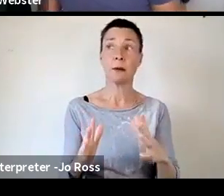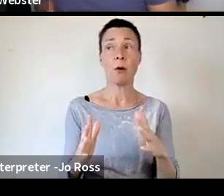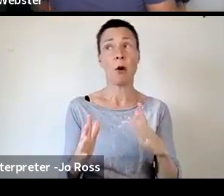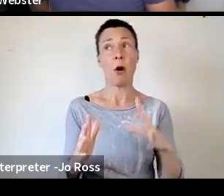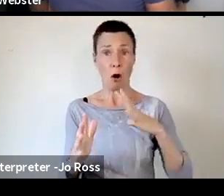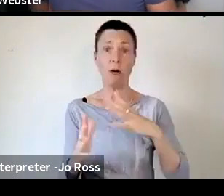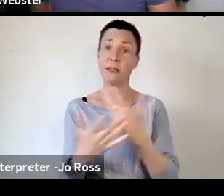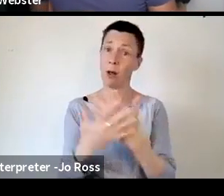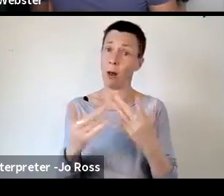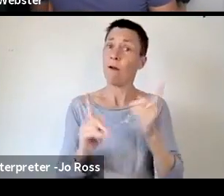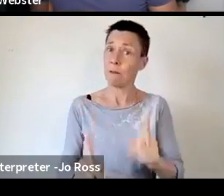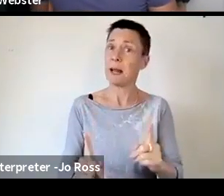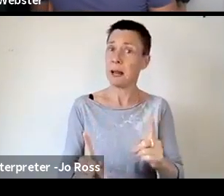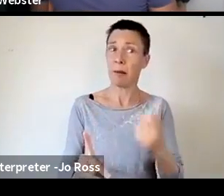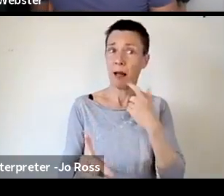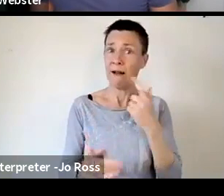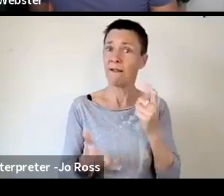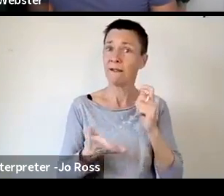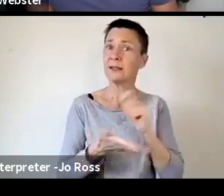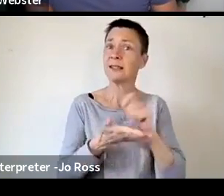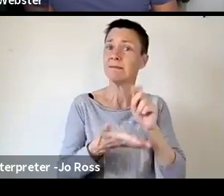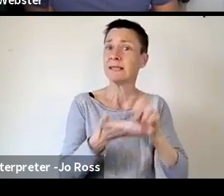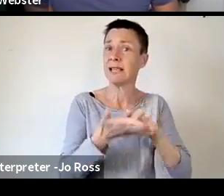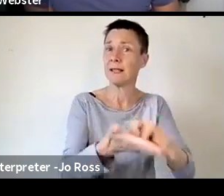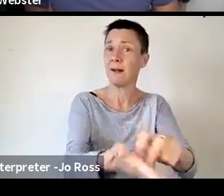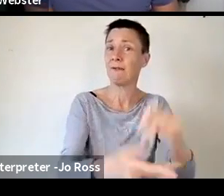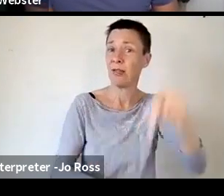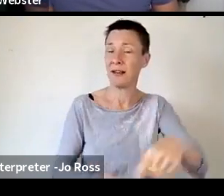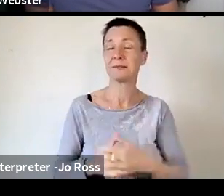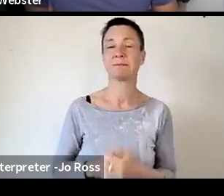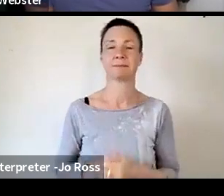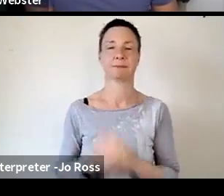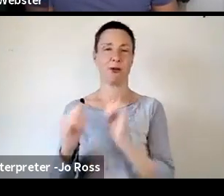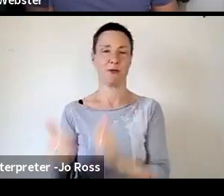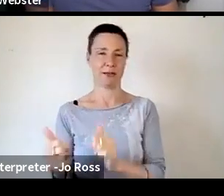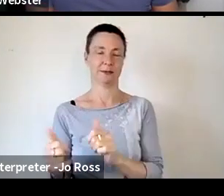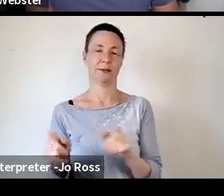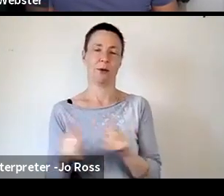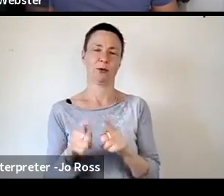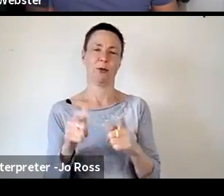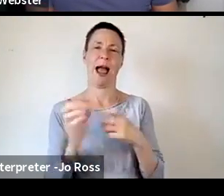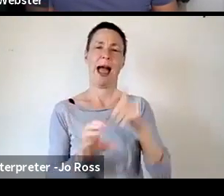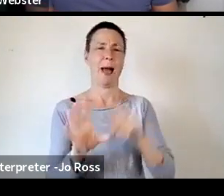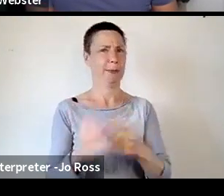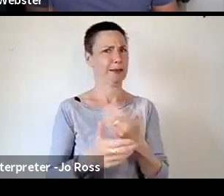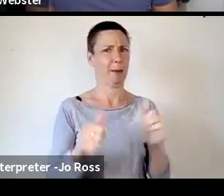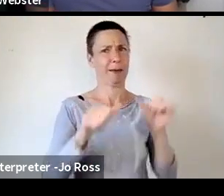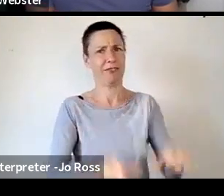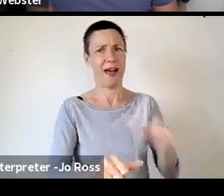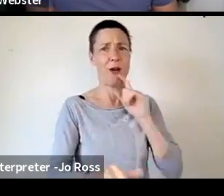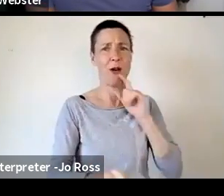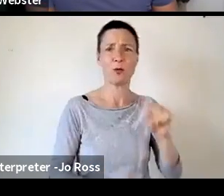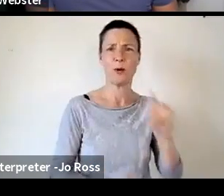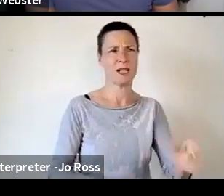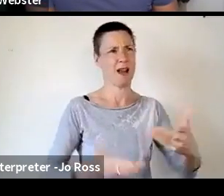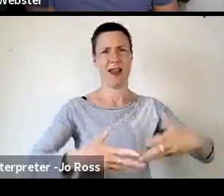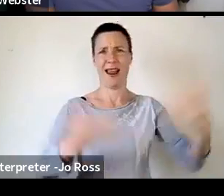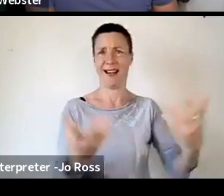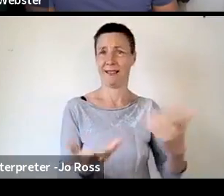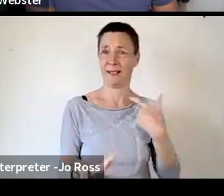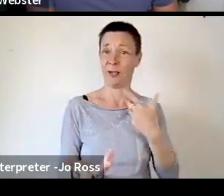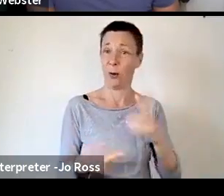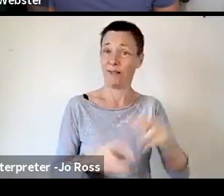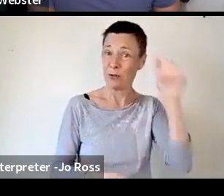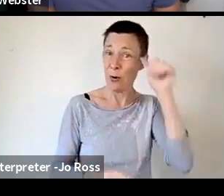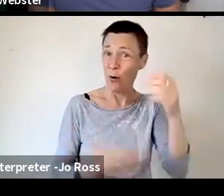a lot of people subscribing. Great. We'll look at that. Abby's also a massive fan of Twitter, no holds barred. So if you don't follow